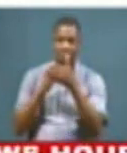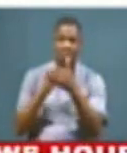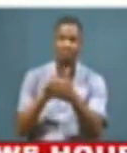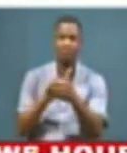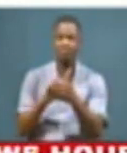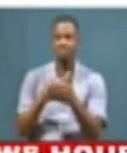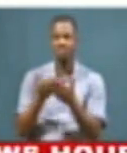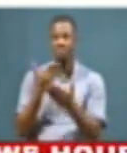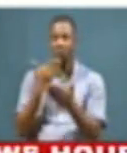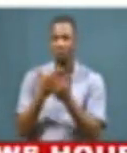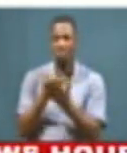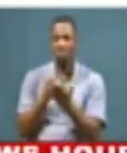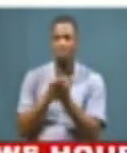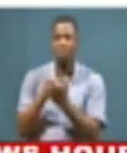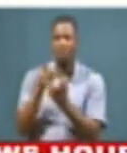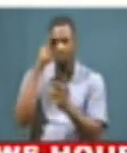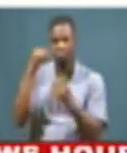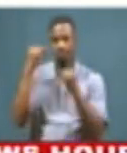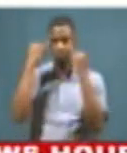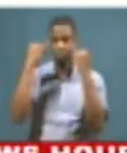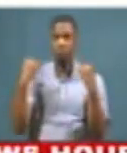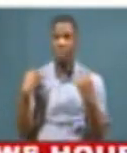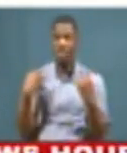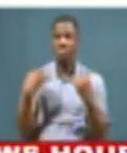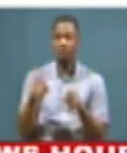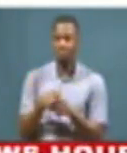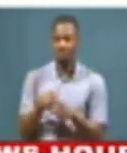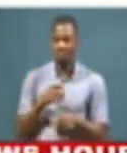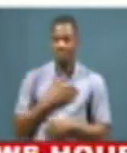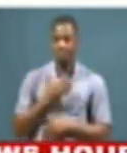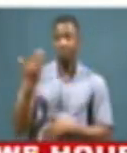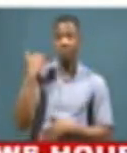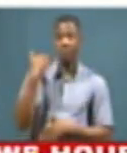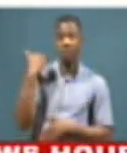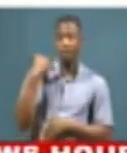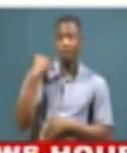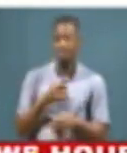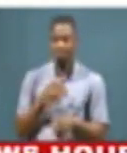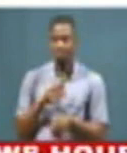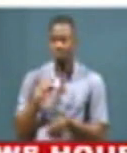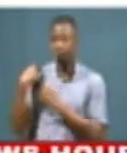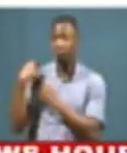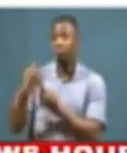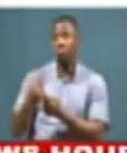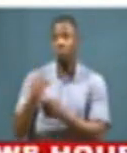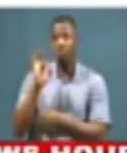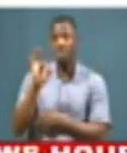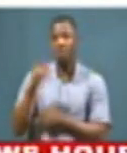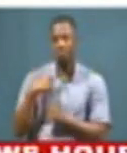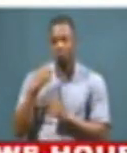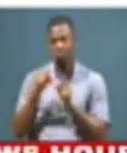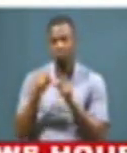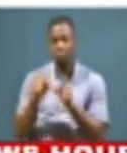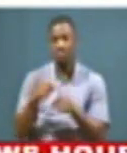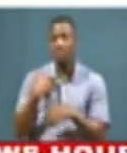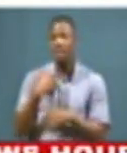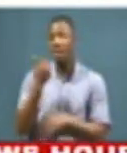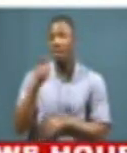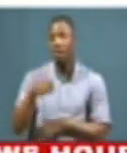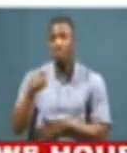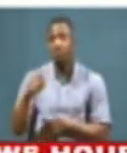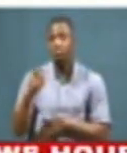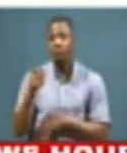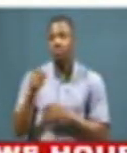the integrity of the judiciary, as my predecessors in office have done, and will take all necessary steps to